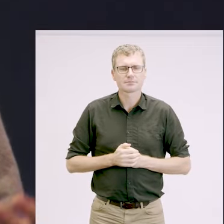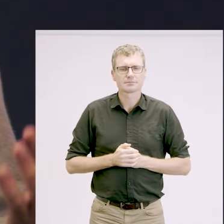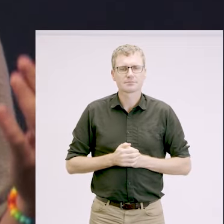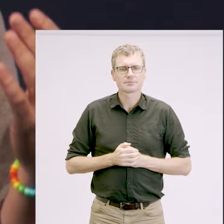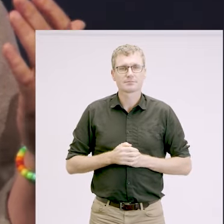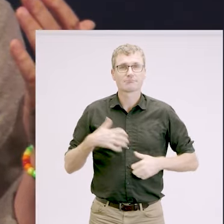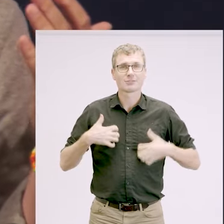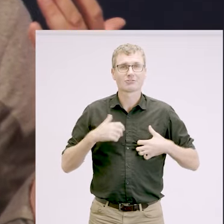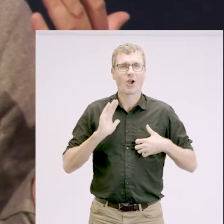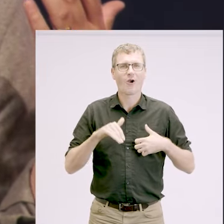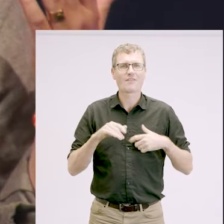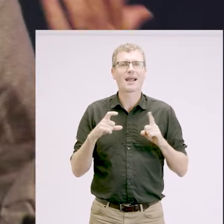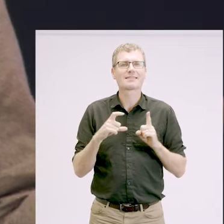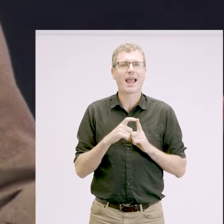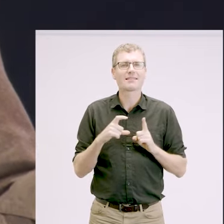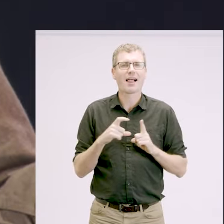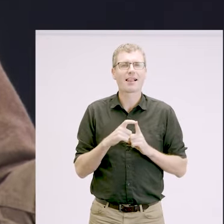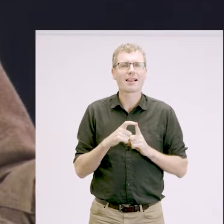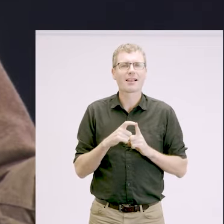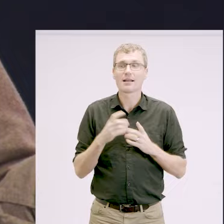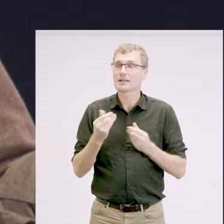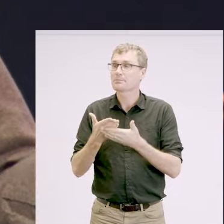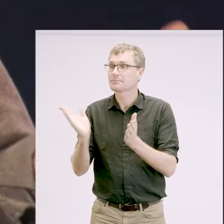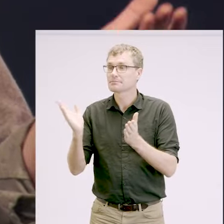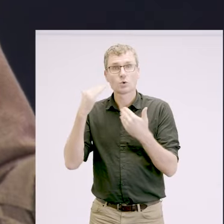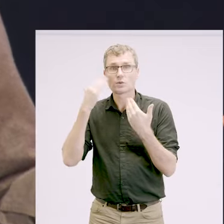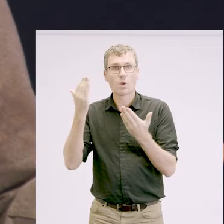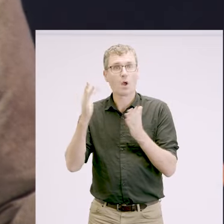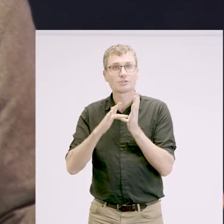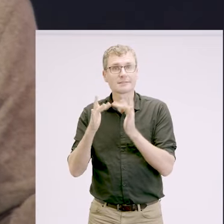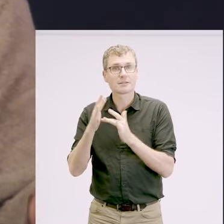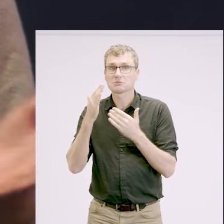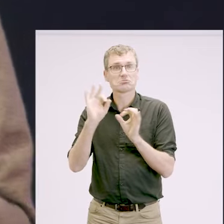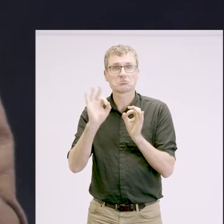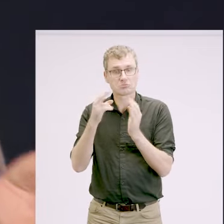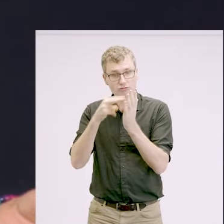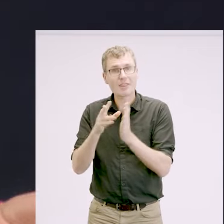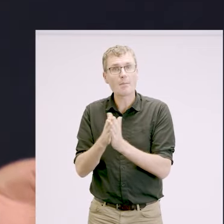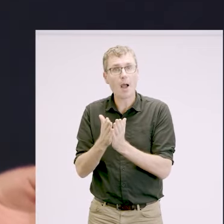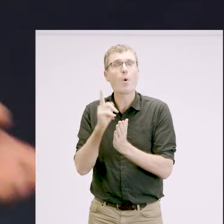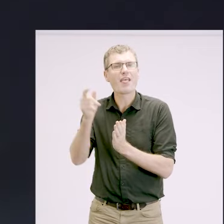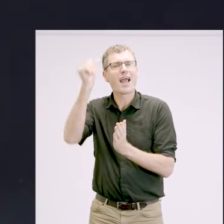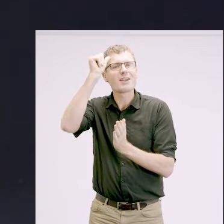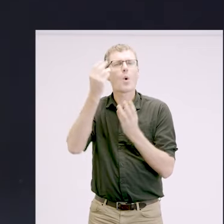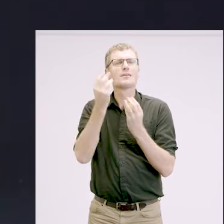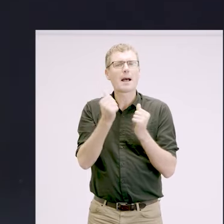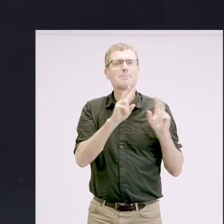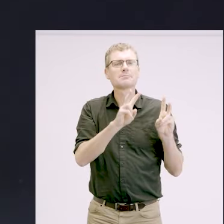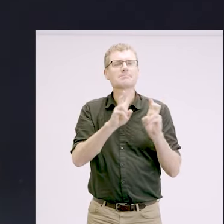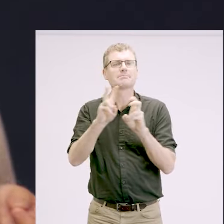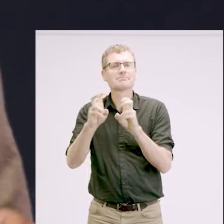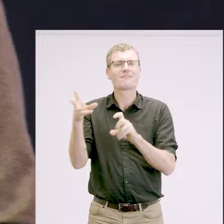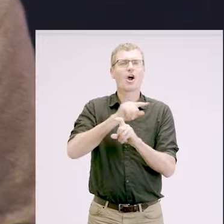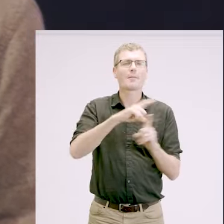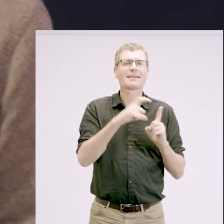us through that text? So, interesting thing about Daniel is a lot of us know it. Even people who don't know the Lord, don't read the scripture, know parts